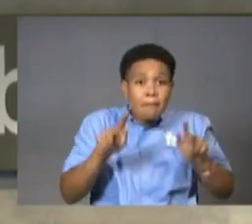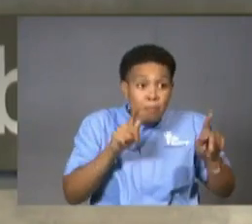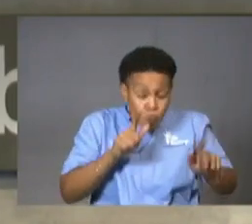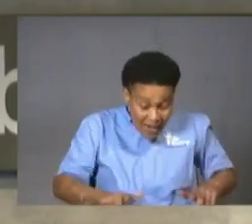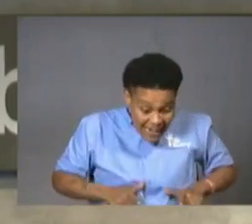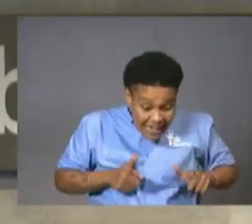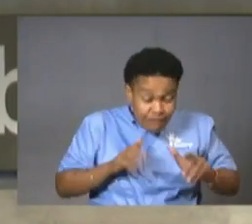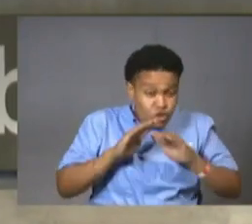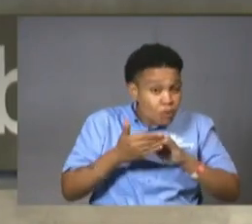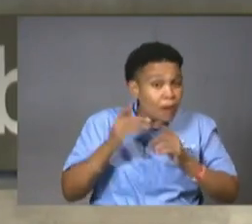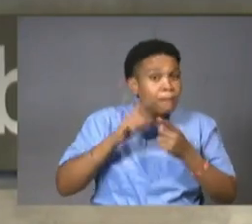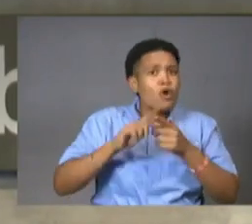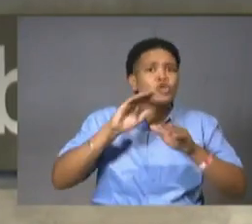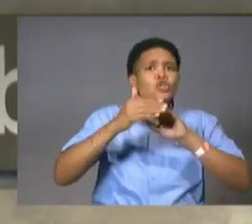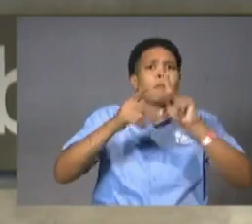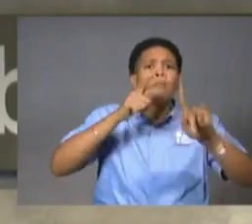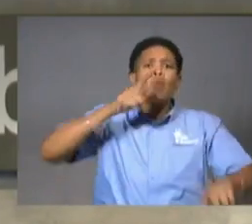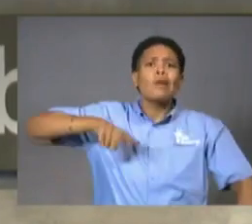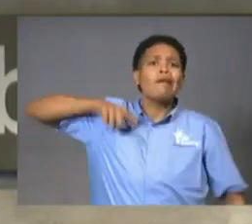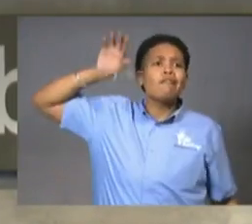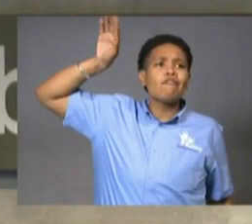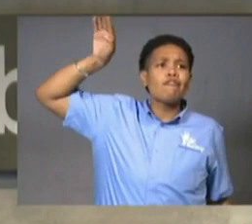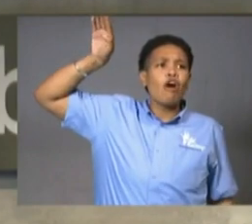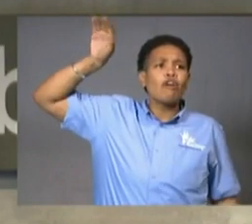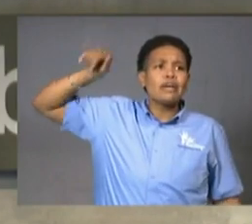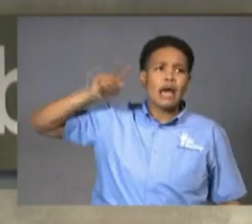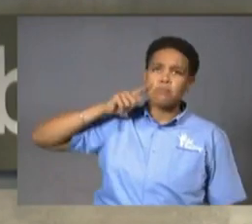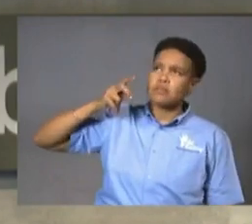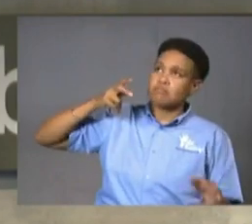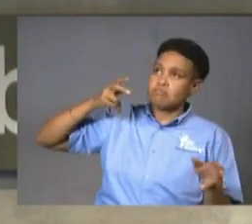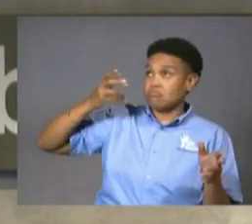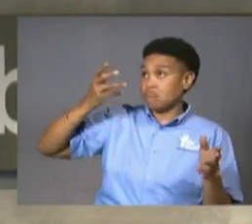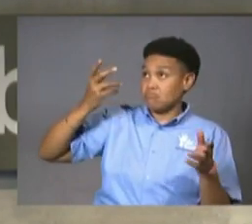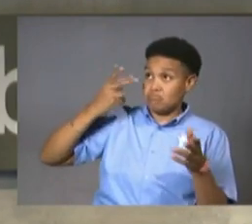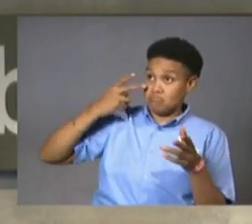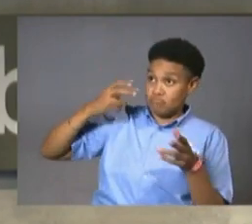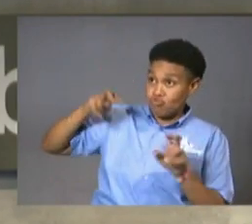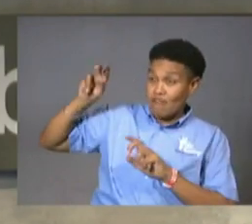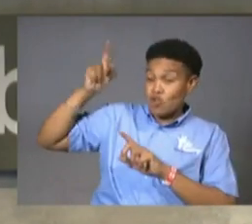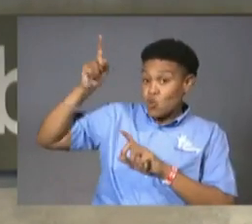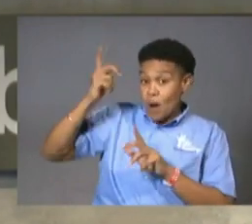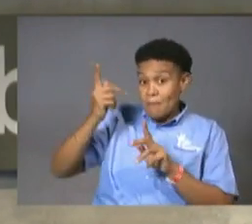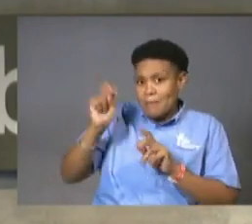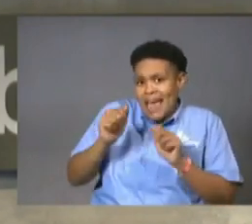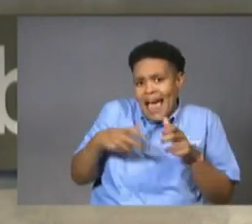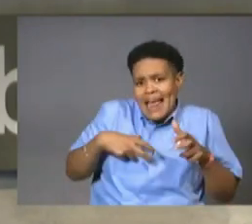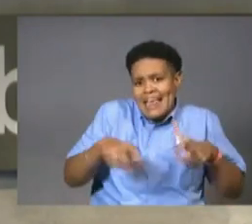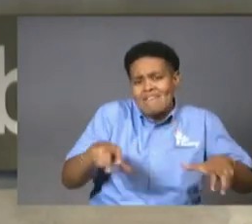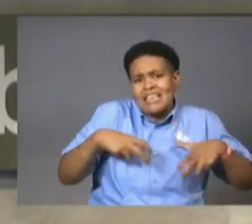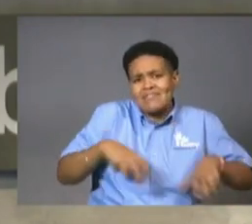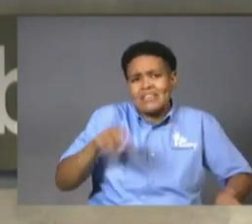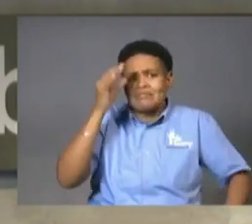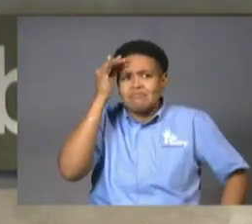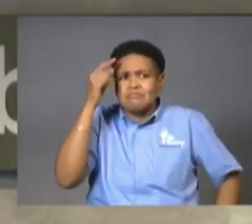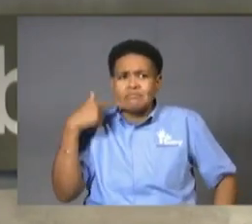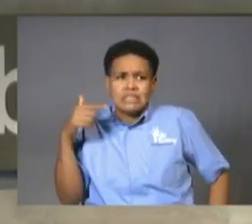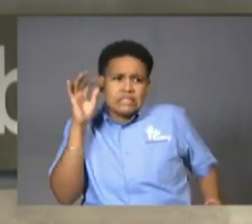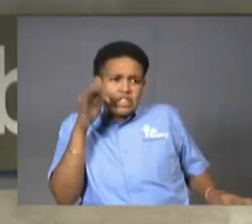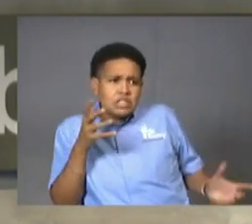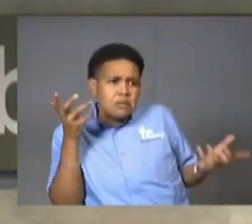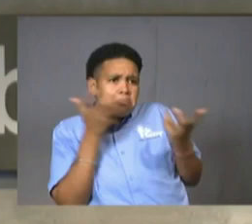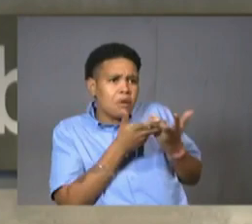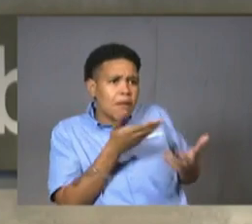Jamaicans living overseas can be transparently viewed, and where persons can make investment decisions. We plan